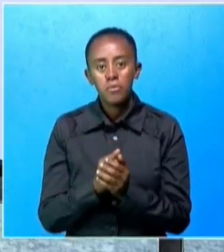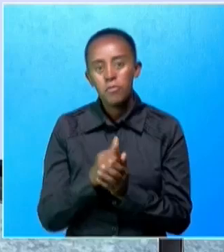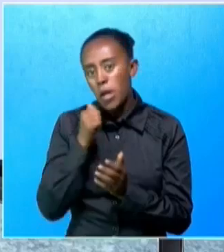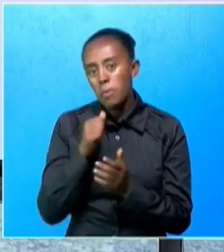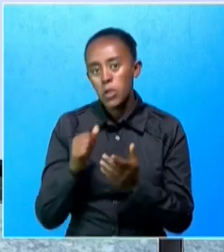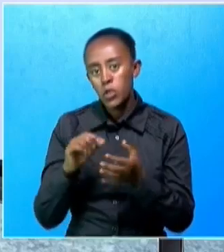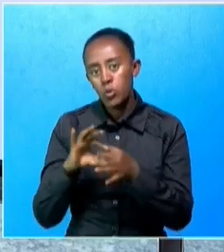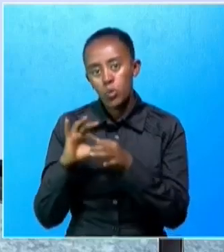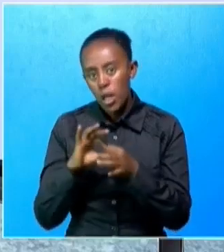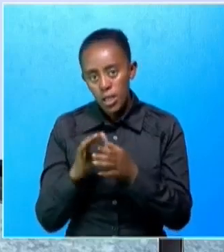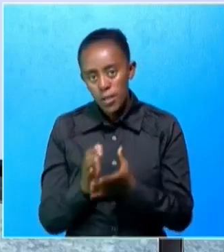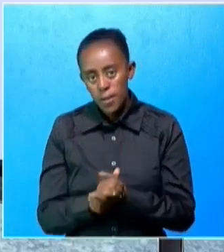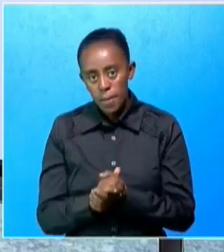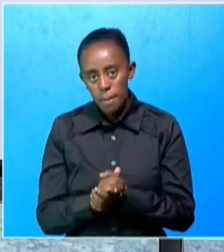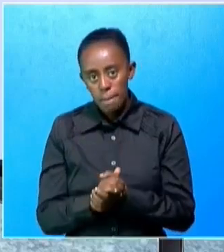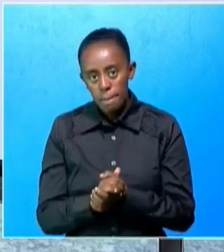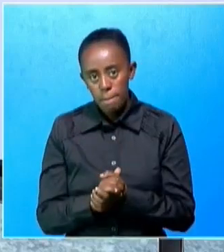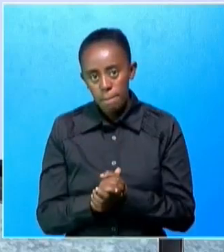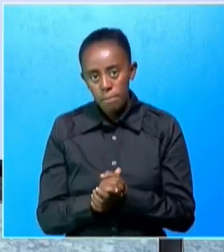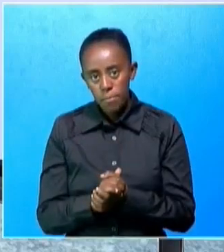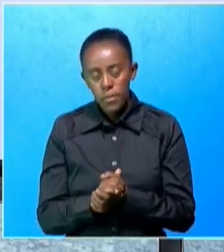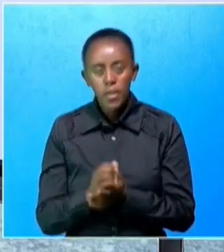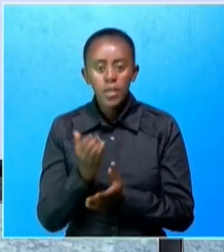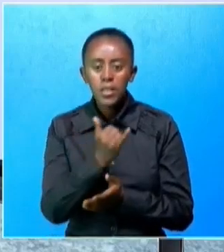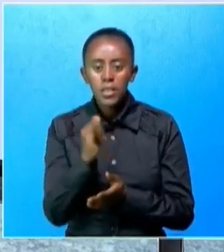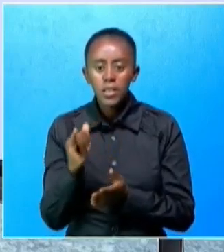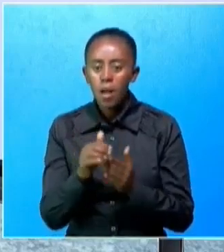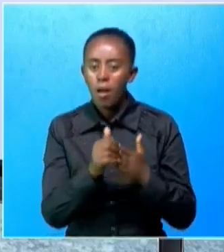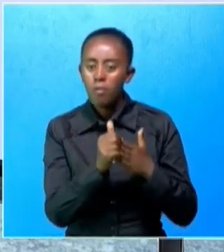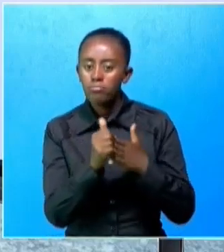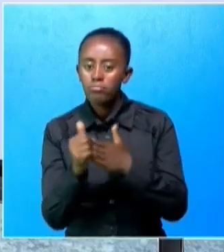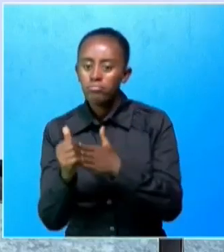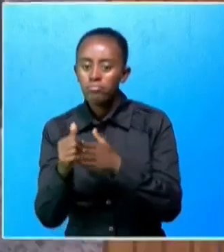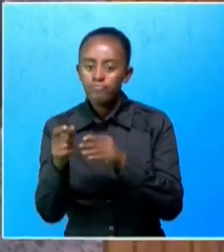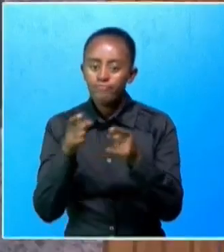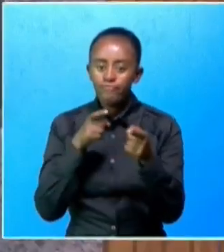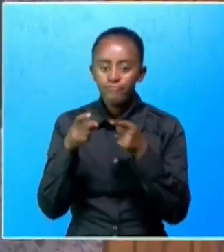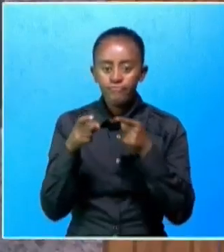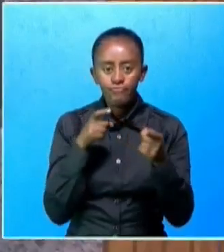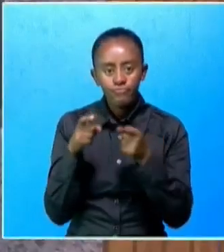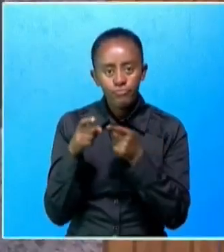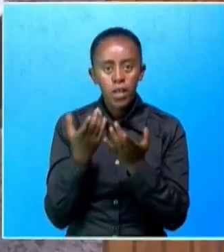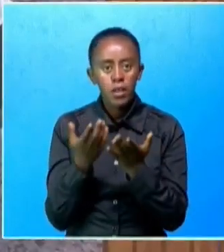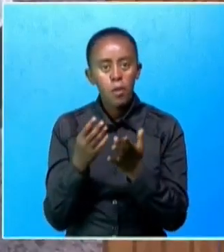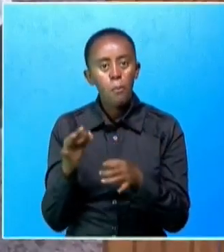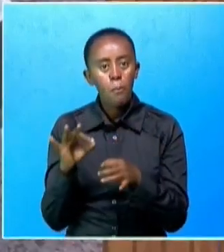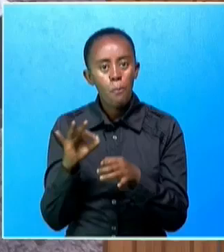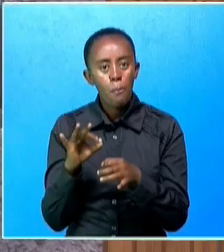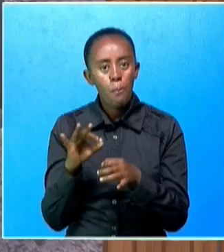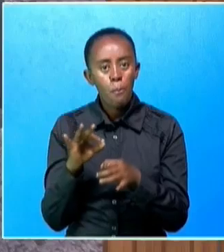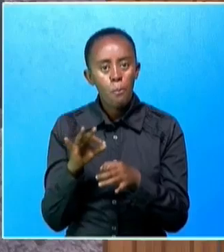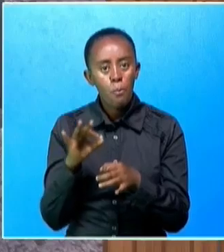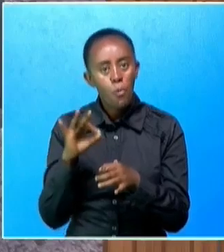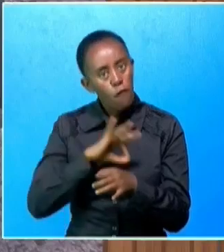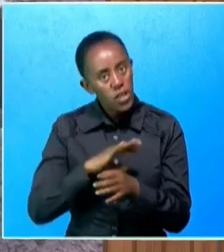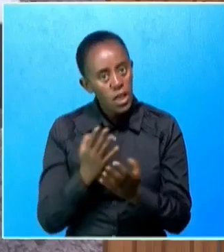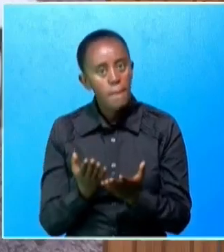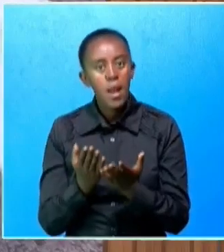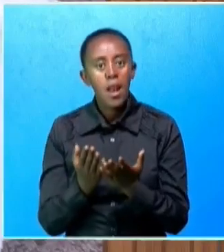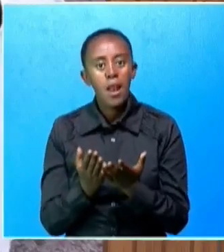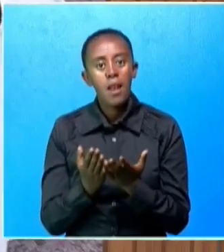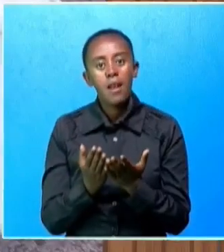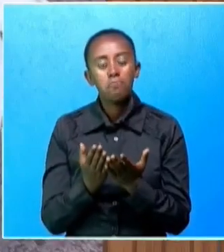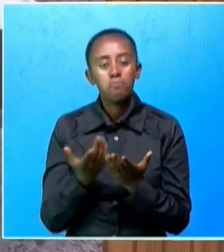society. You see? They are leading the company, the organization to be profitable. I'm sure that you come across some of